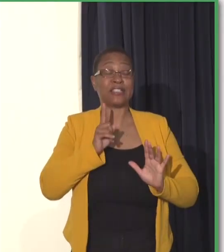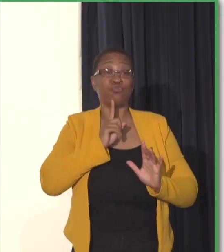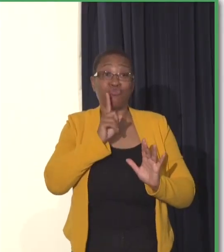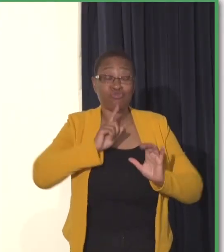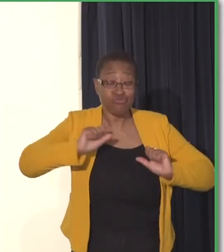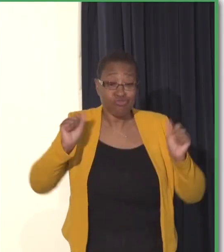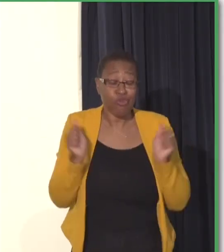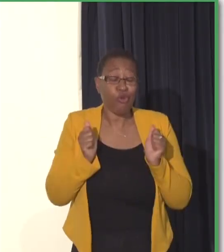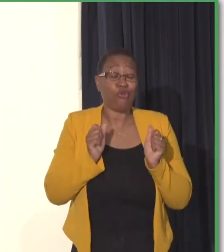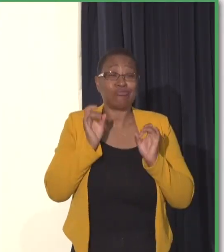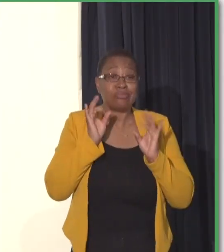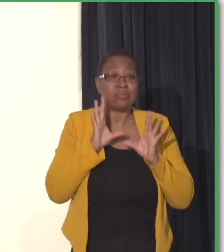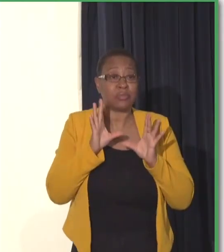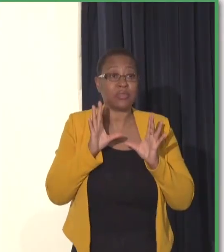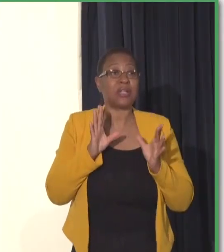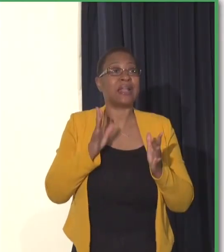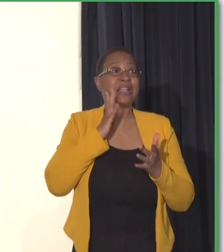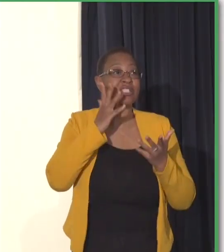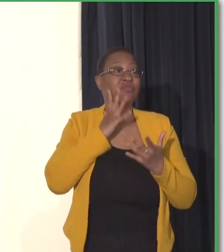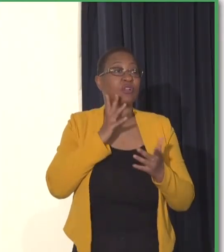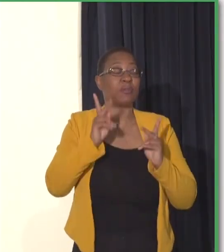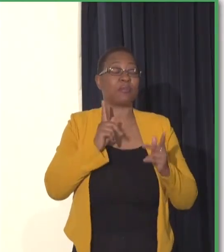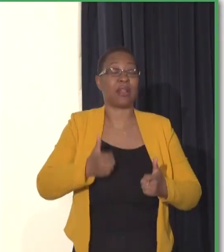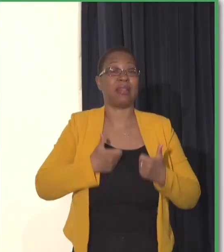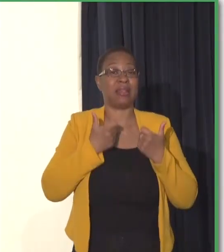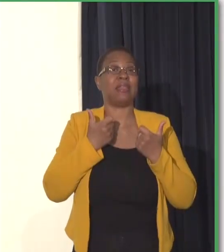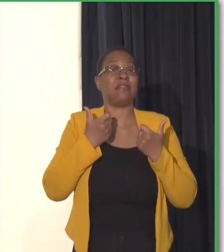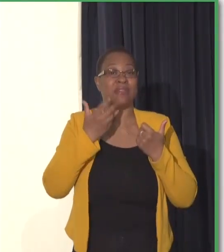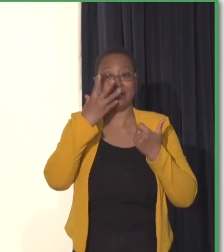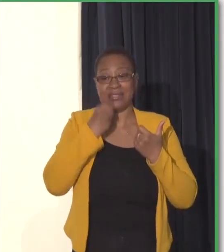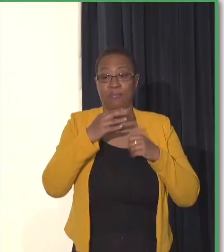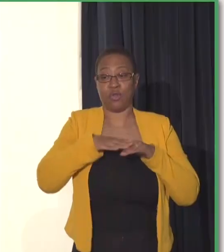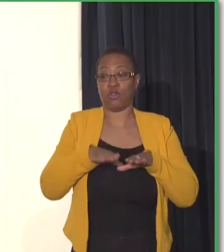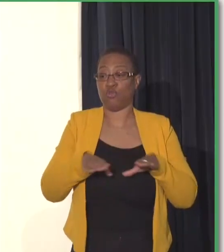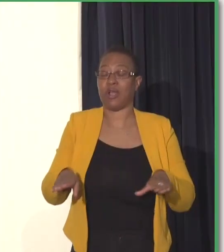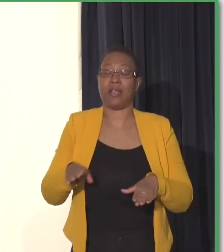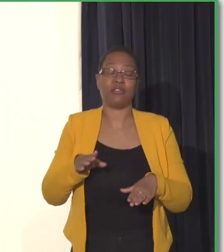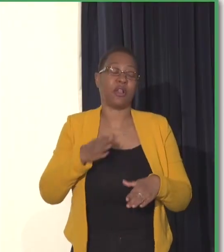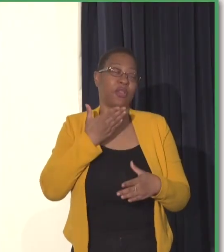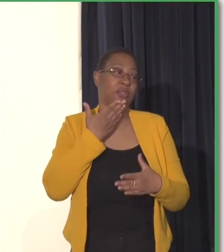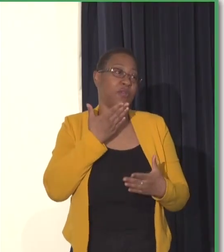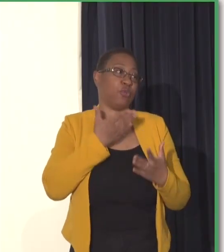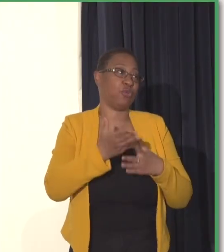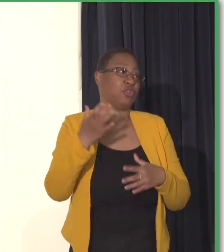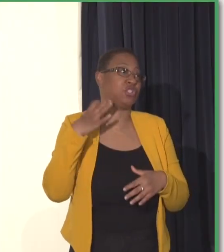have to sleep on the ground. Thank you, through the chair. Thank you. Next speaker.